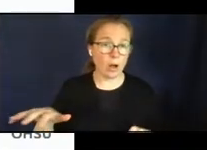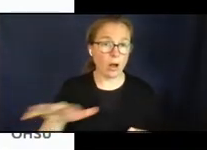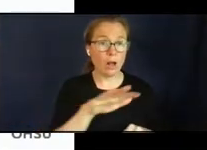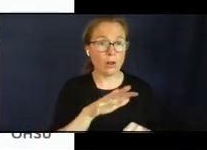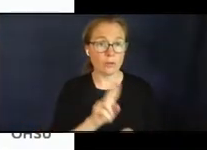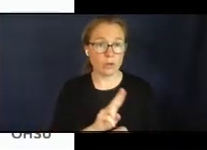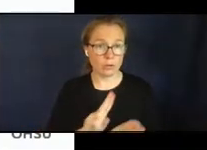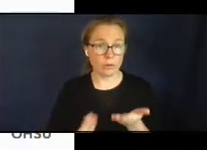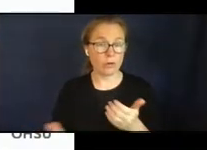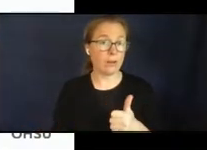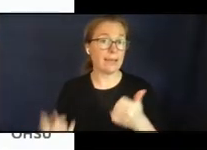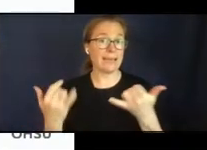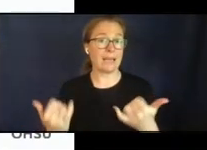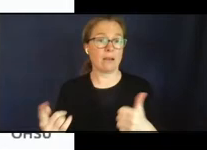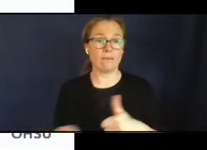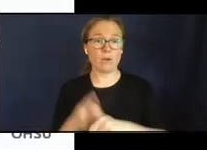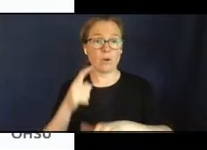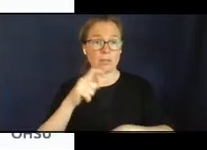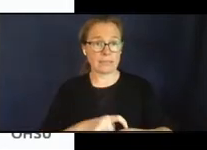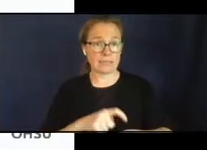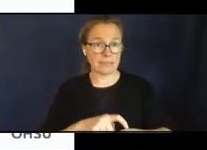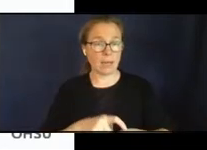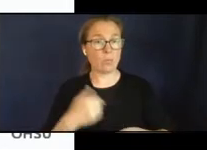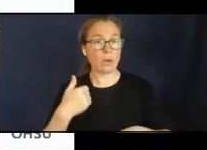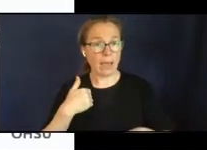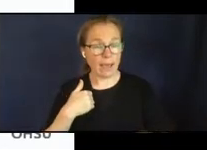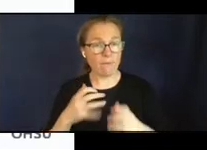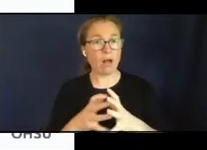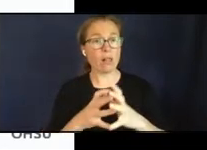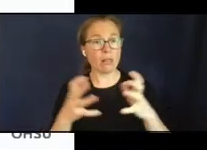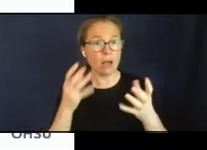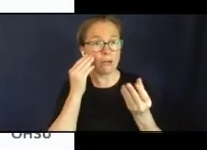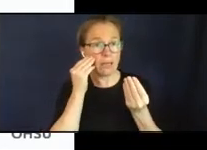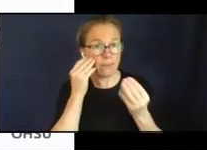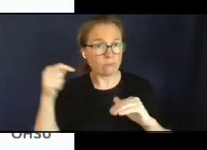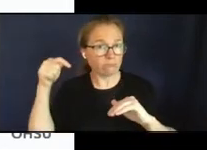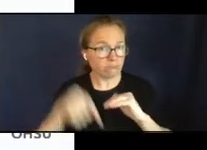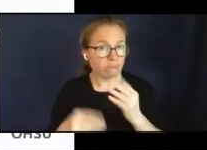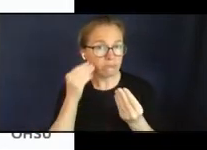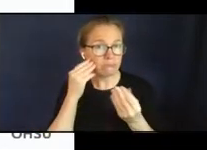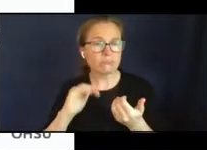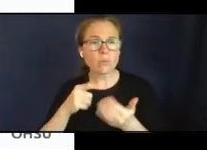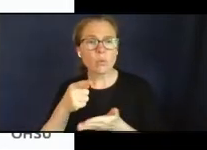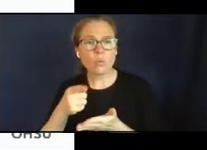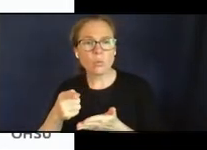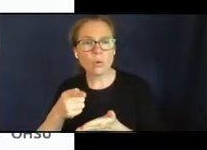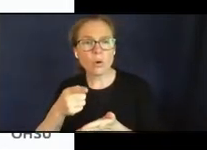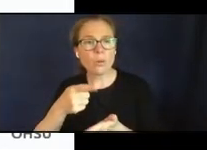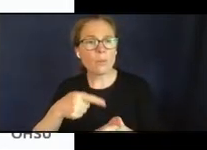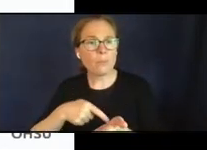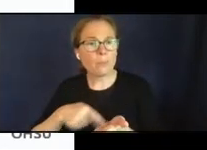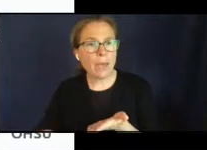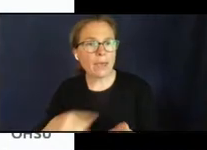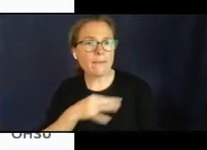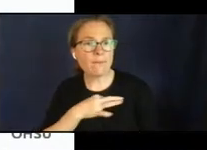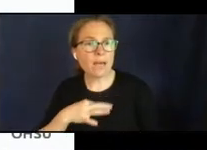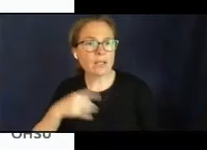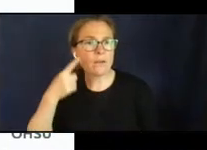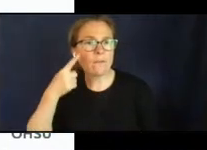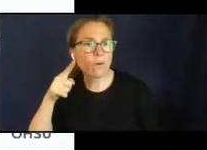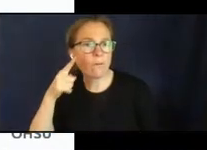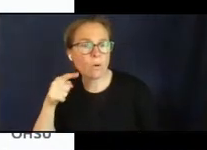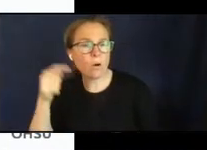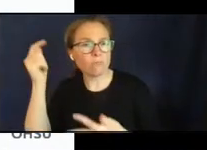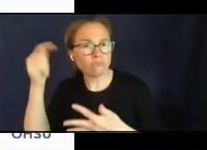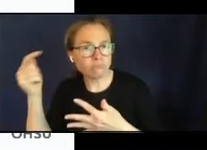have comprehensive data as to what we pay our faculty for what effort. And it took us well